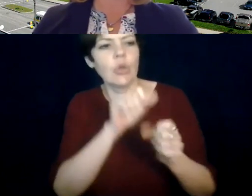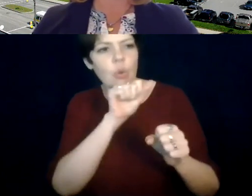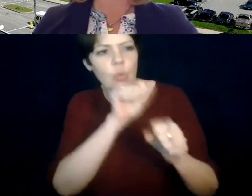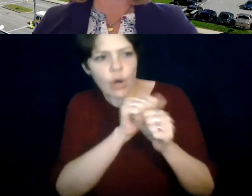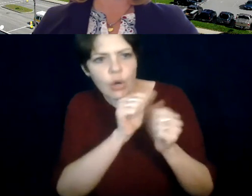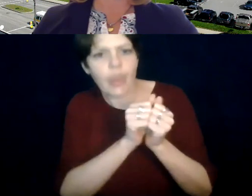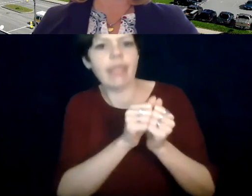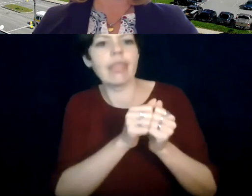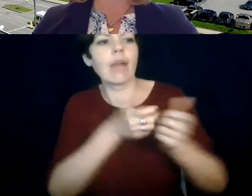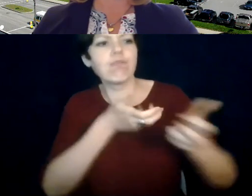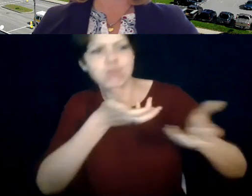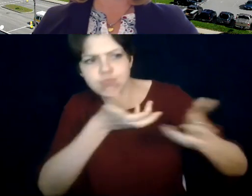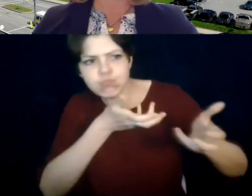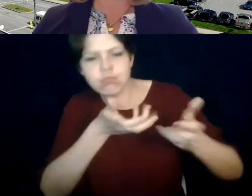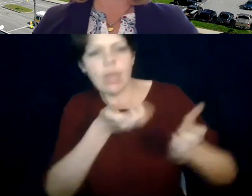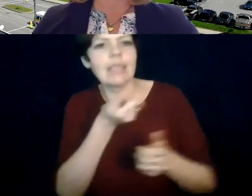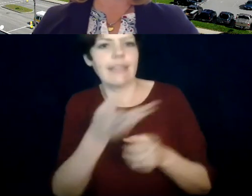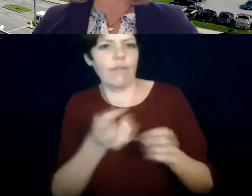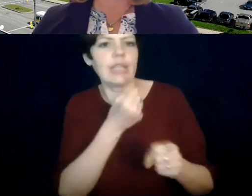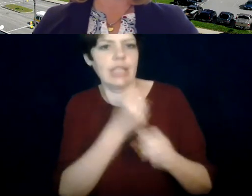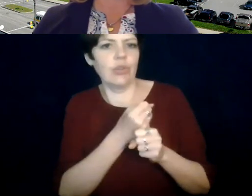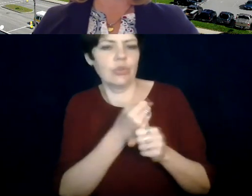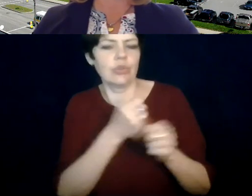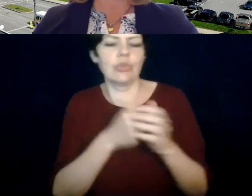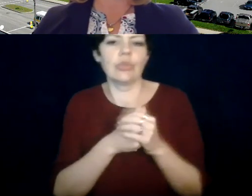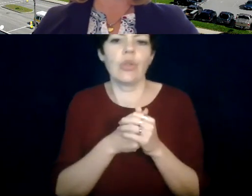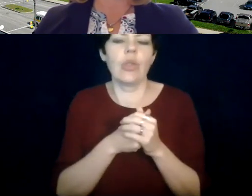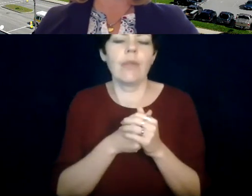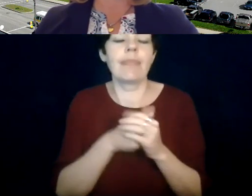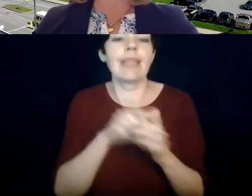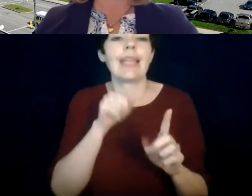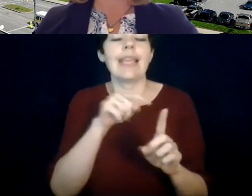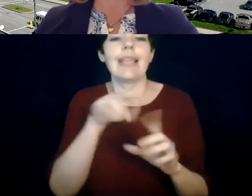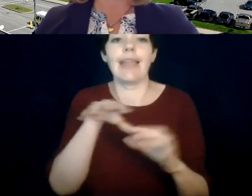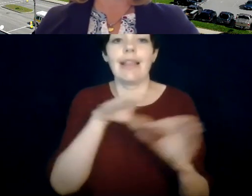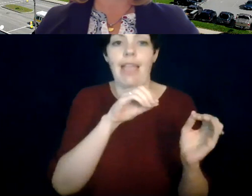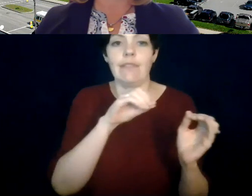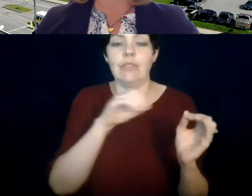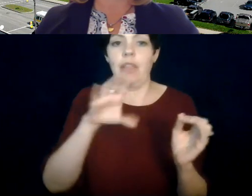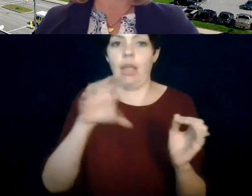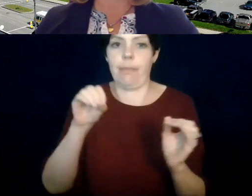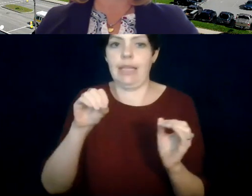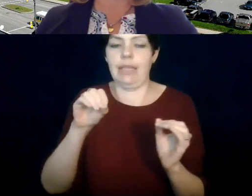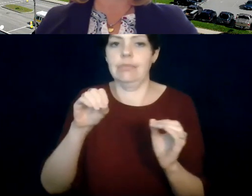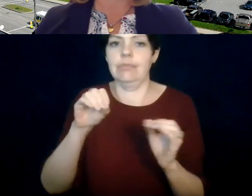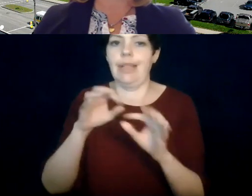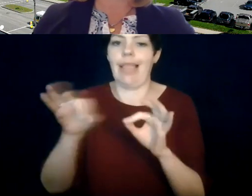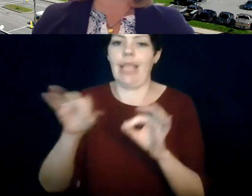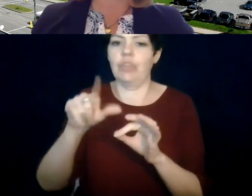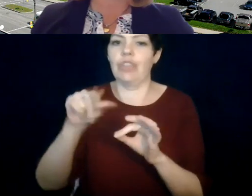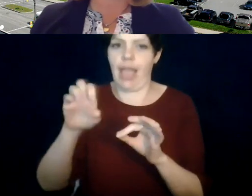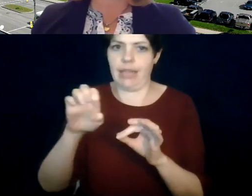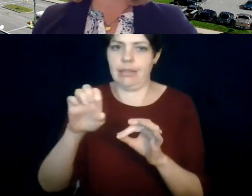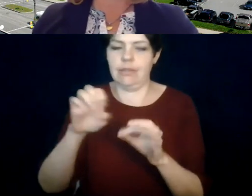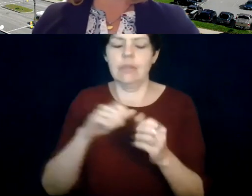years. When he had left Language Line years ago when I met him